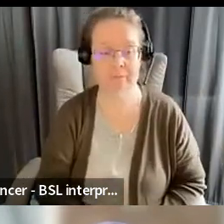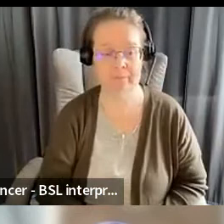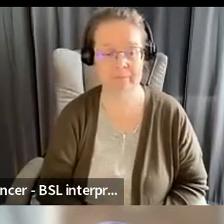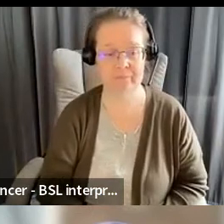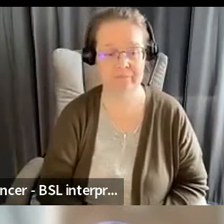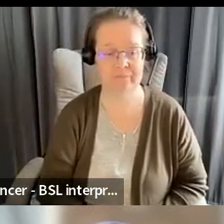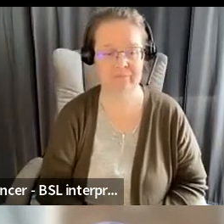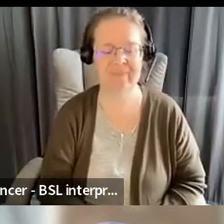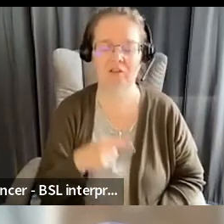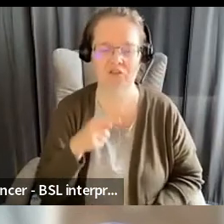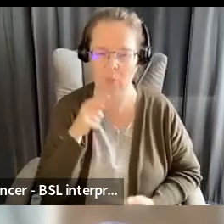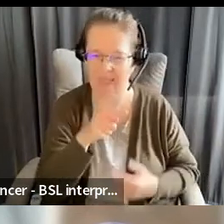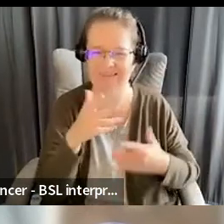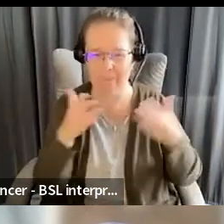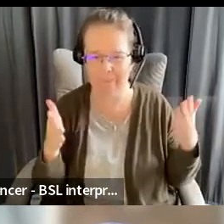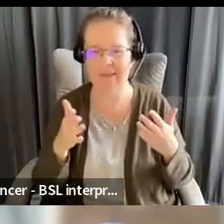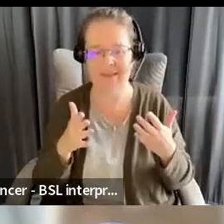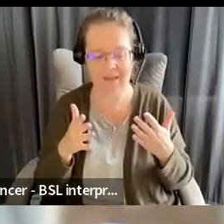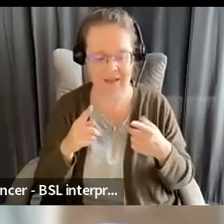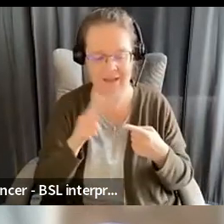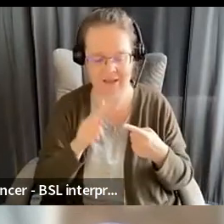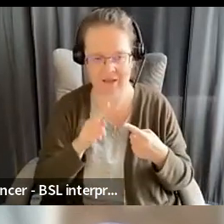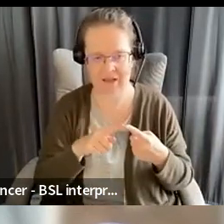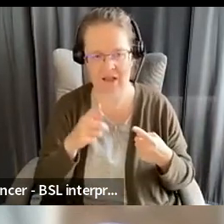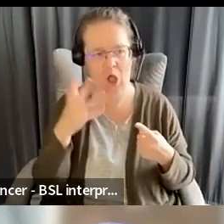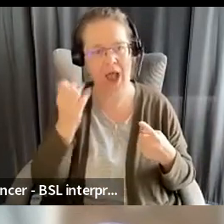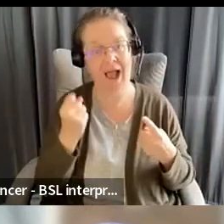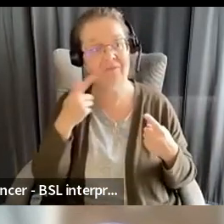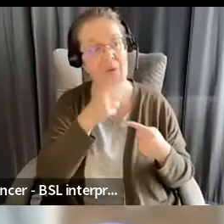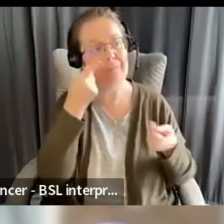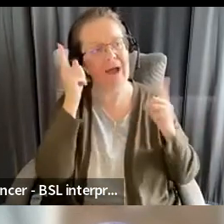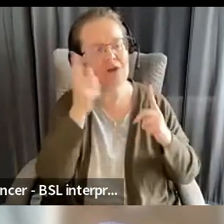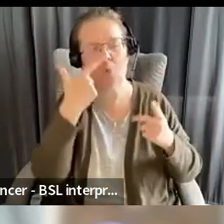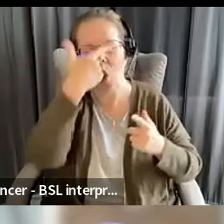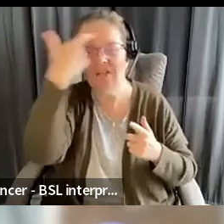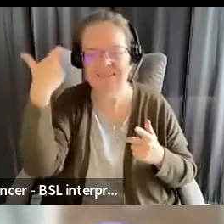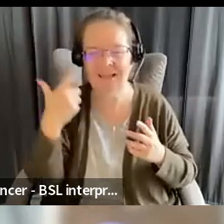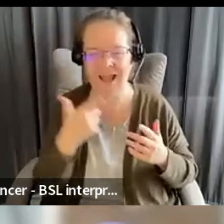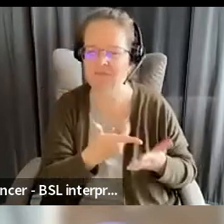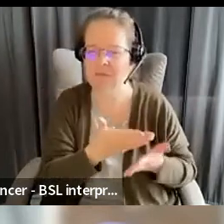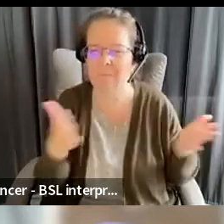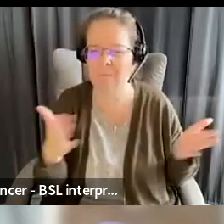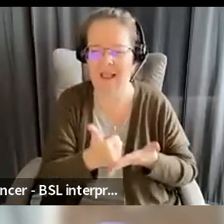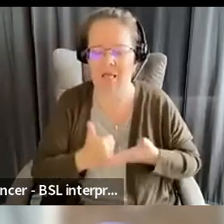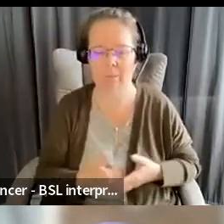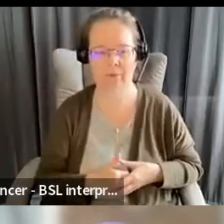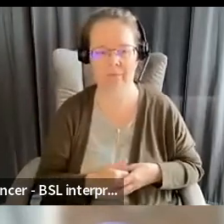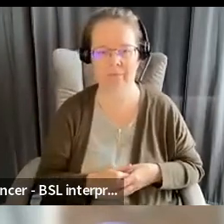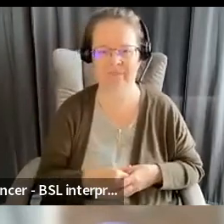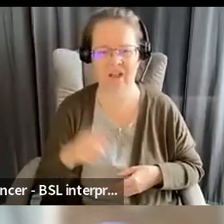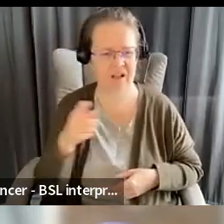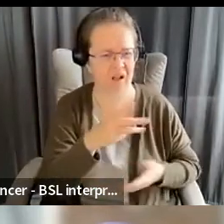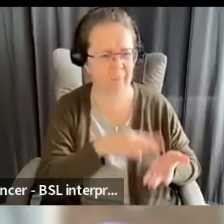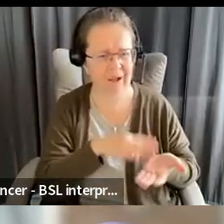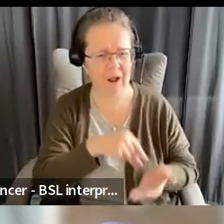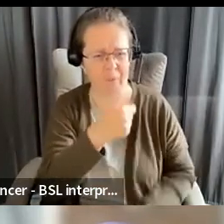it's a big factor, I think, in if you've got an understanding manager. It helps enormously. Yeah. That's fantastic, Andrew.